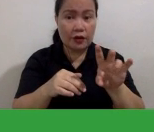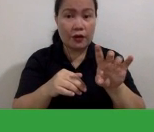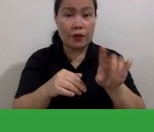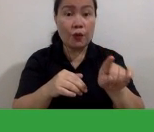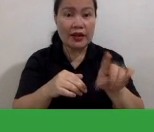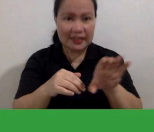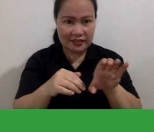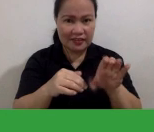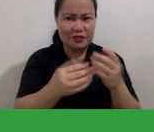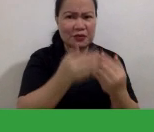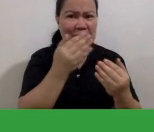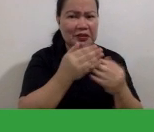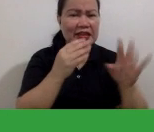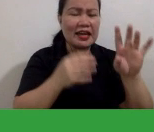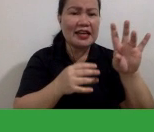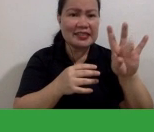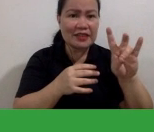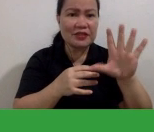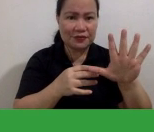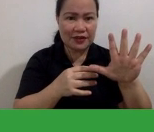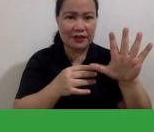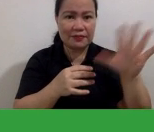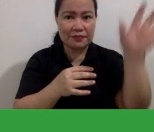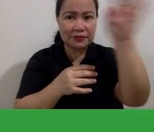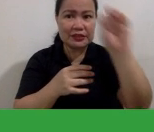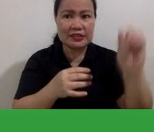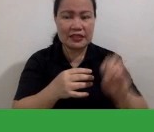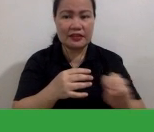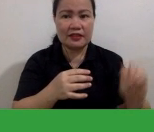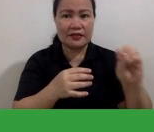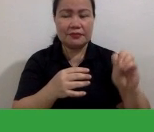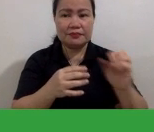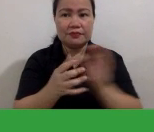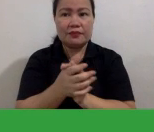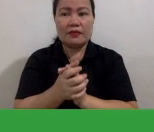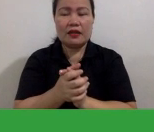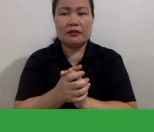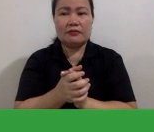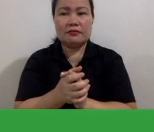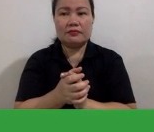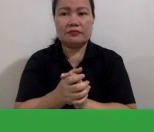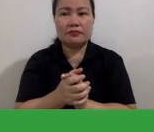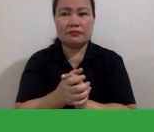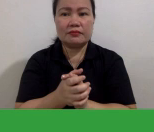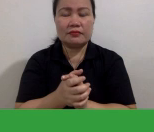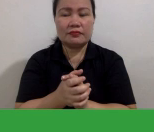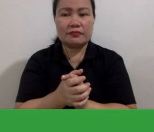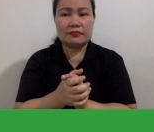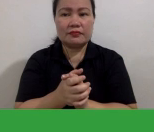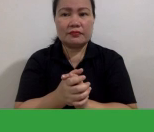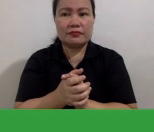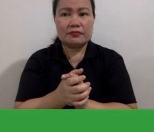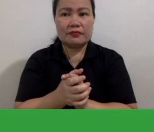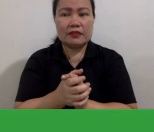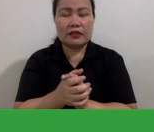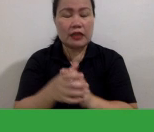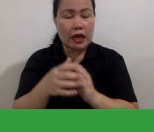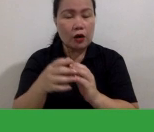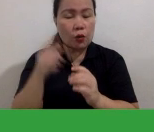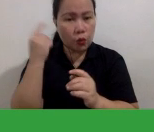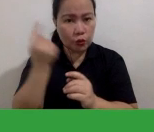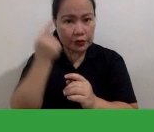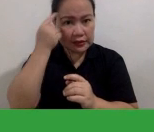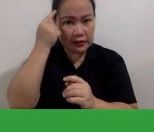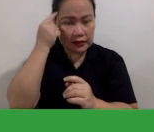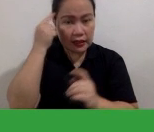So, therefore, it is 75%. So, ganun din siya. So, kapag ganun po, ang target po natin,